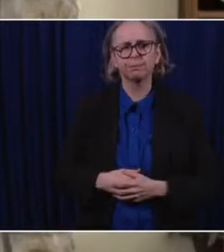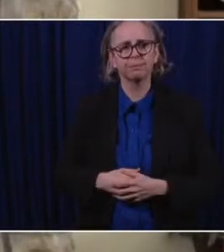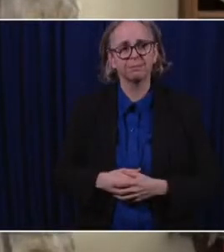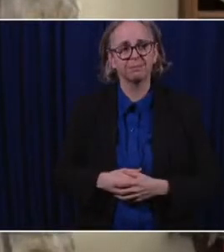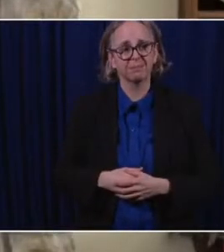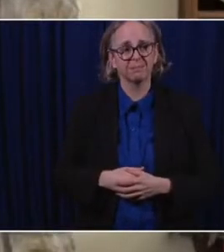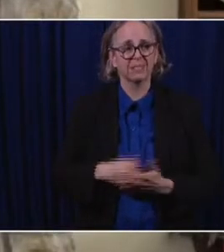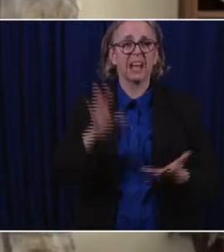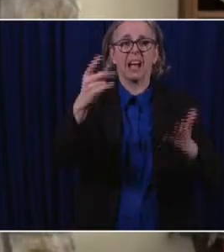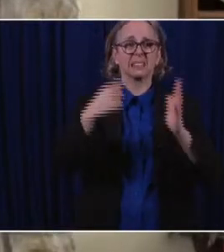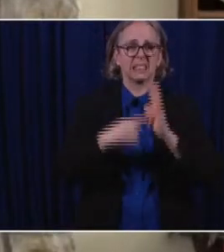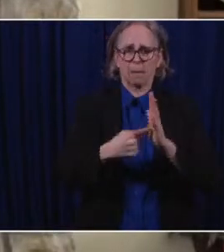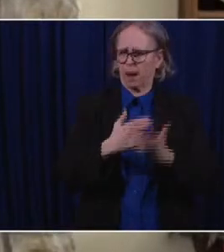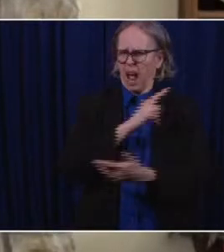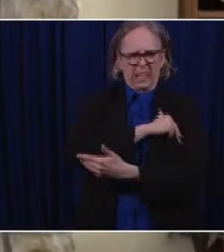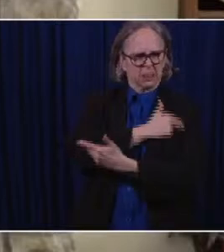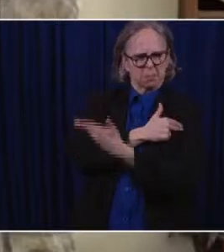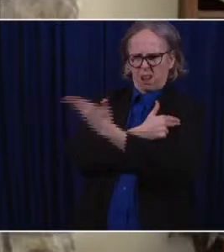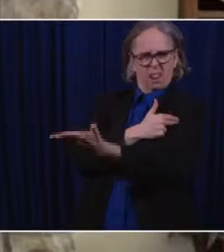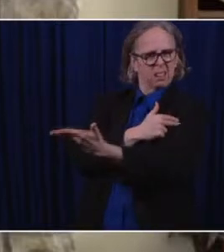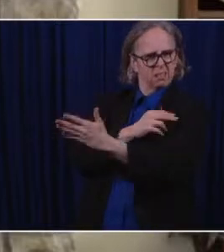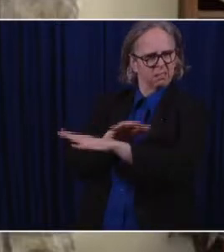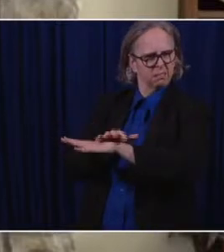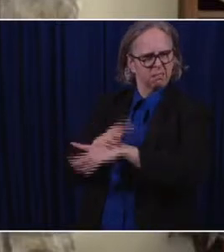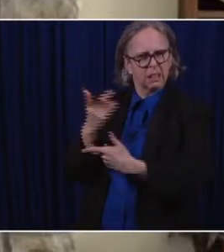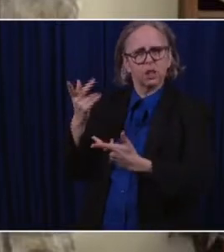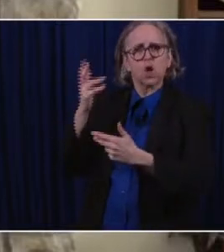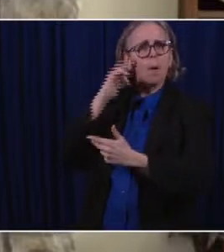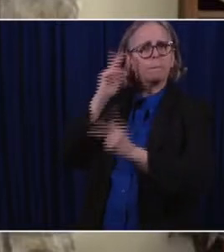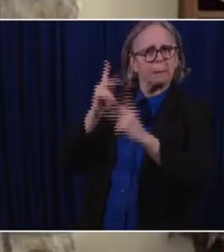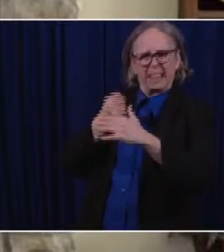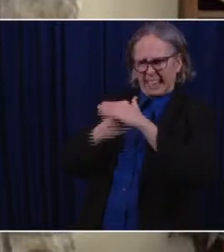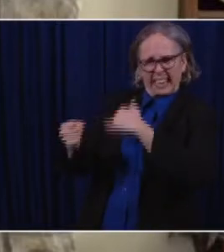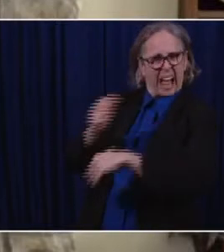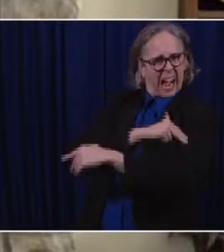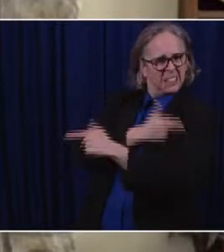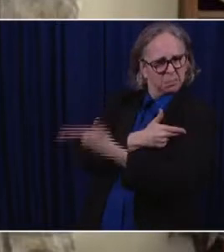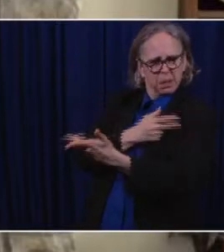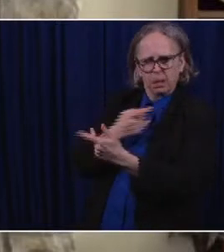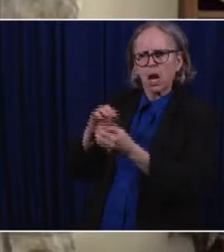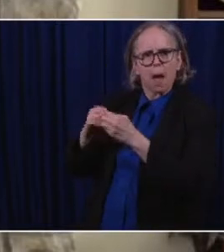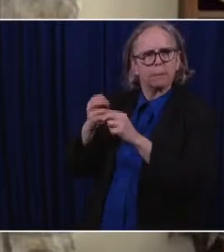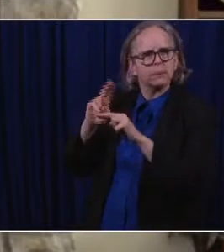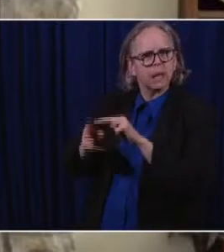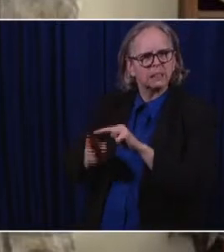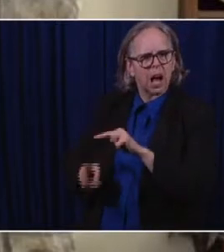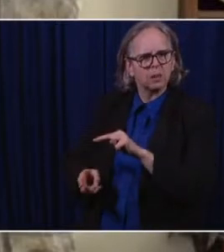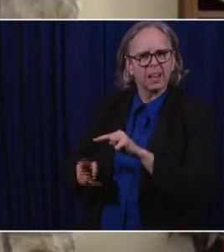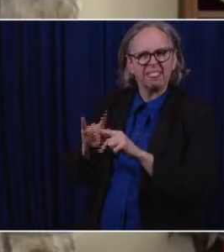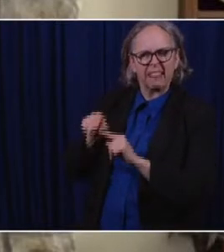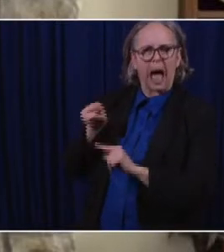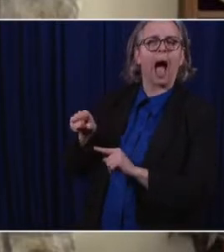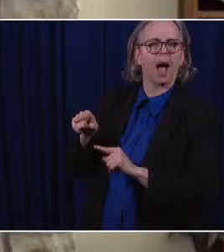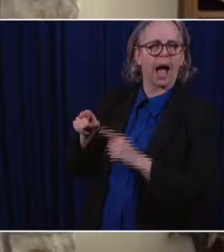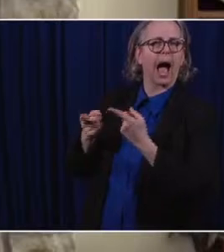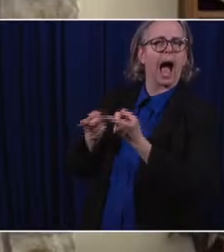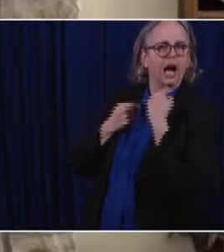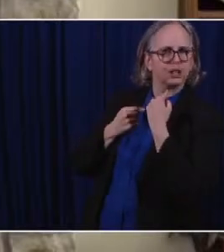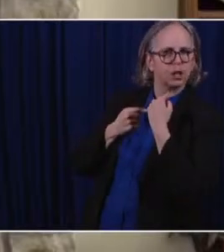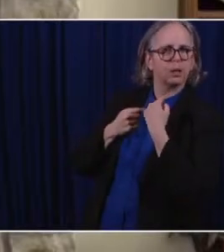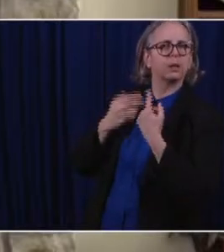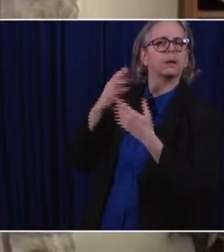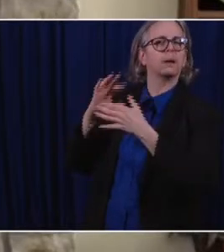I think that's a more direct cause and effect. The fewer people in our hospitals from